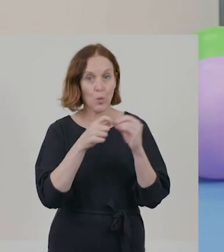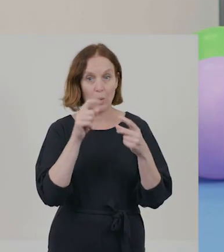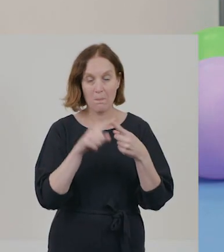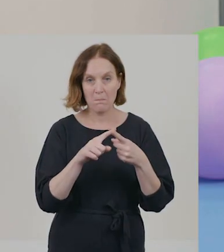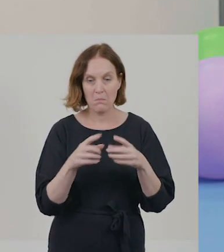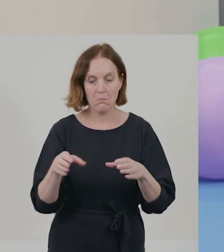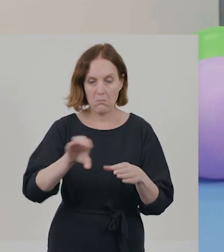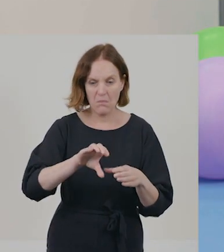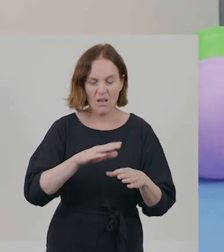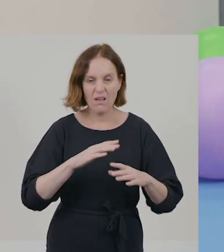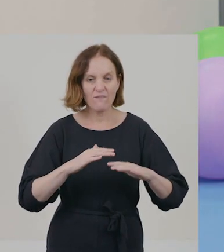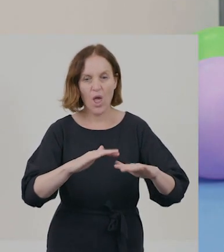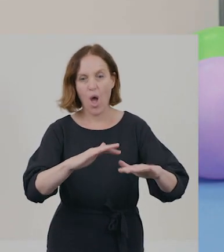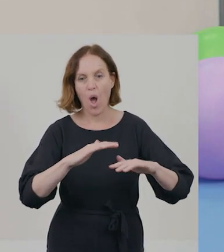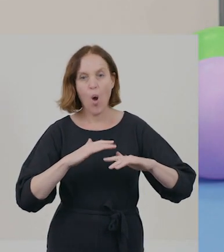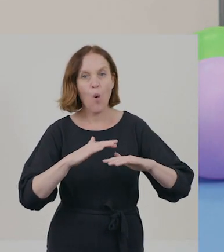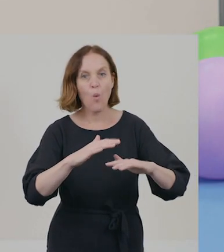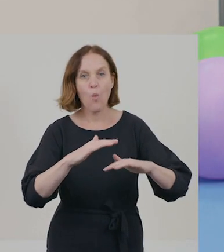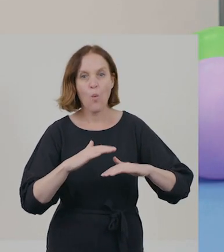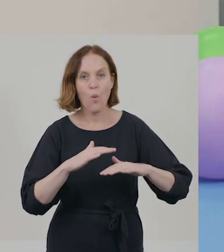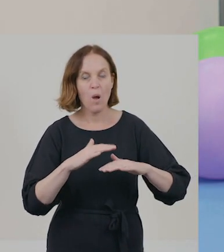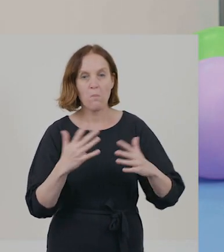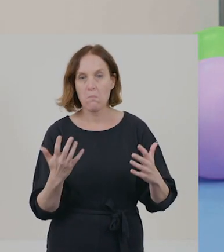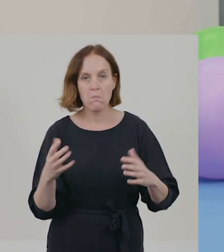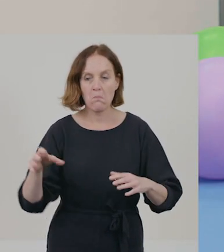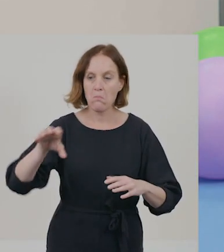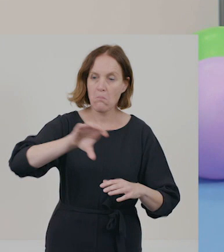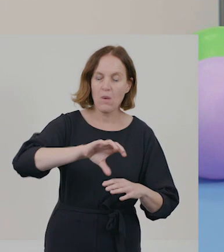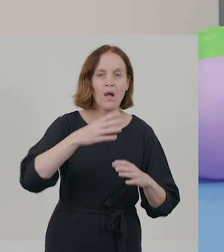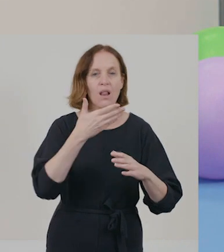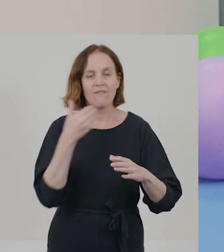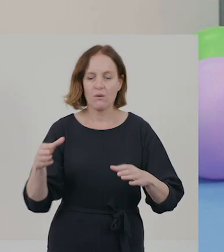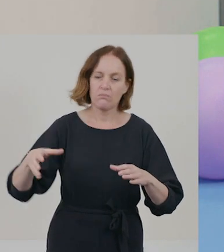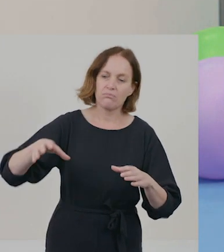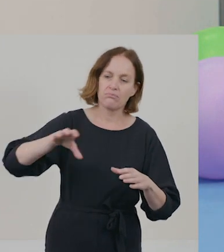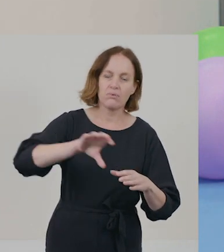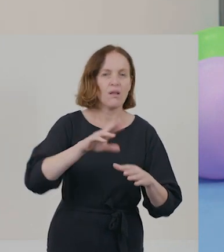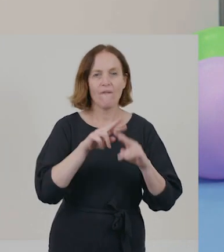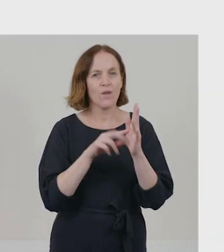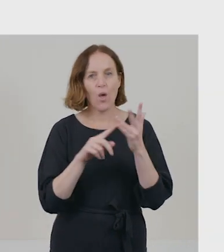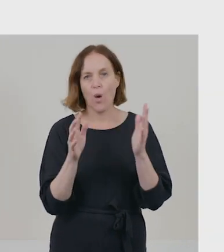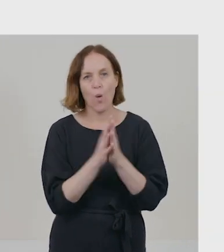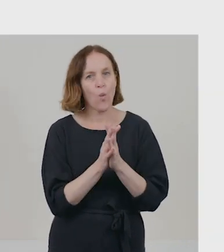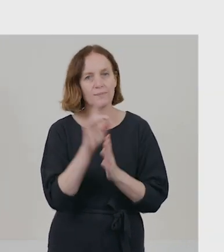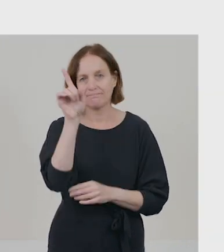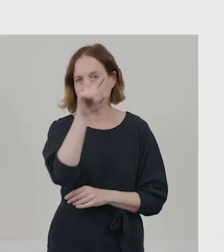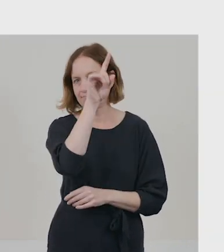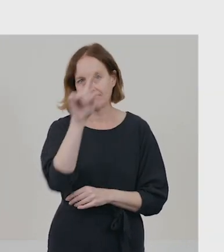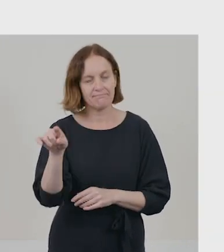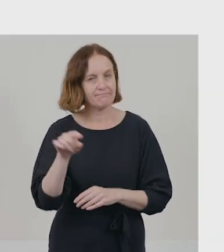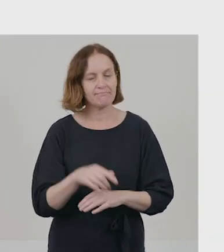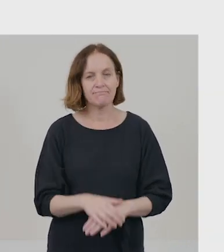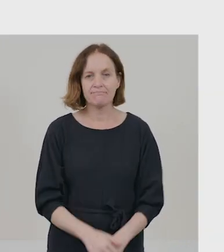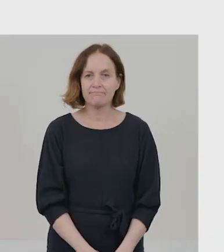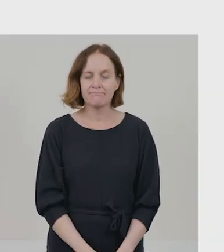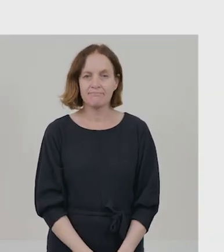The solid doesn't flow steadily from the cup to the container, so solids do not flow. Let's record this